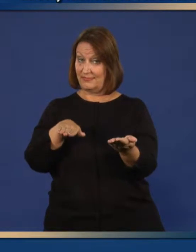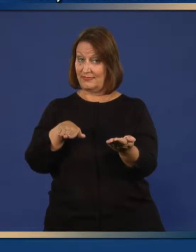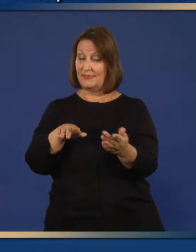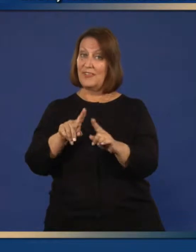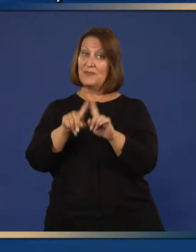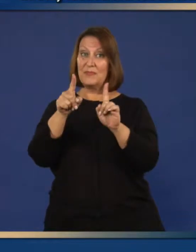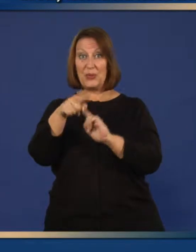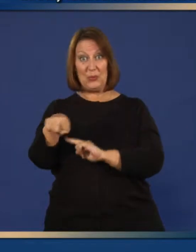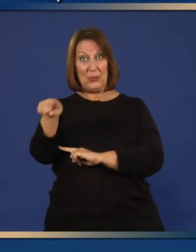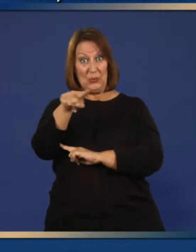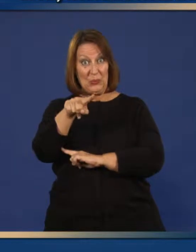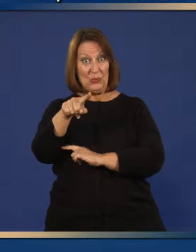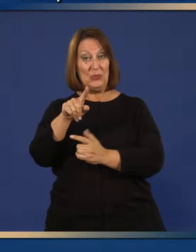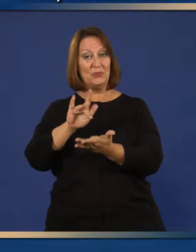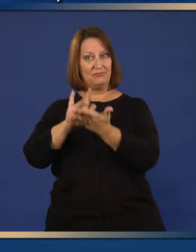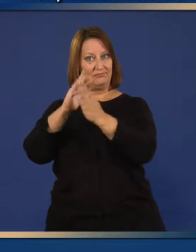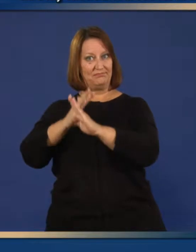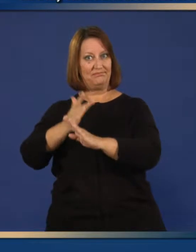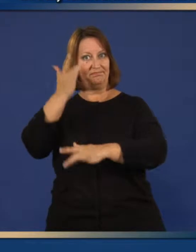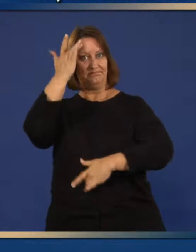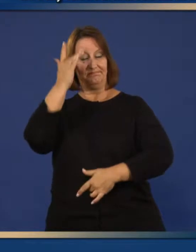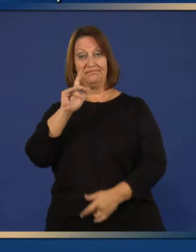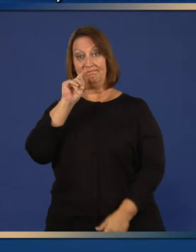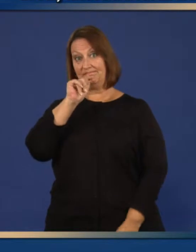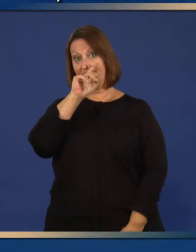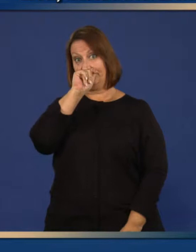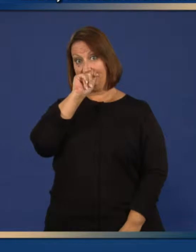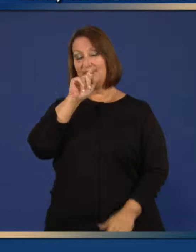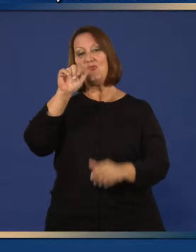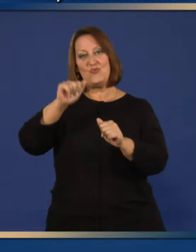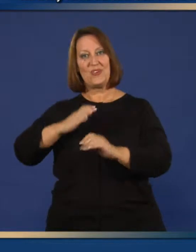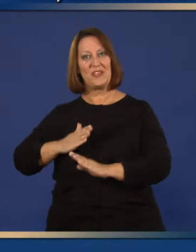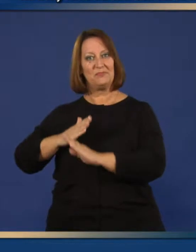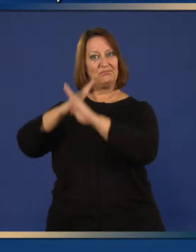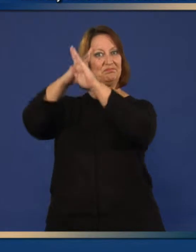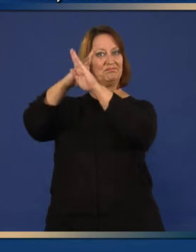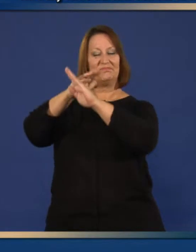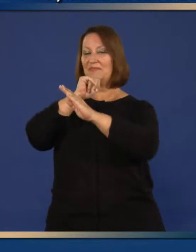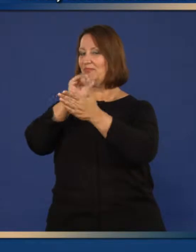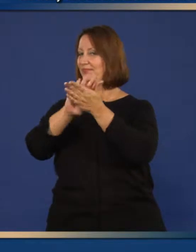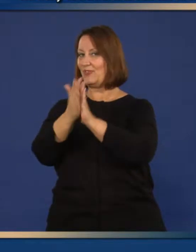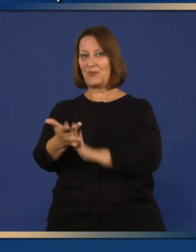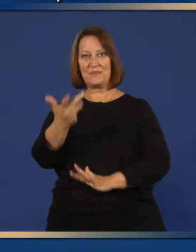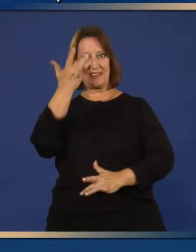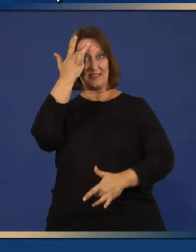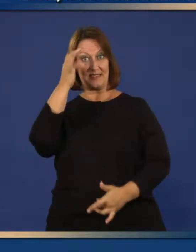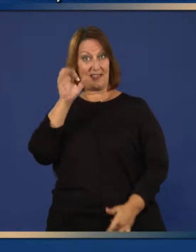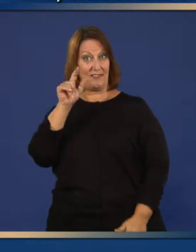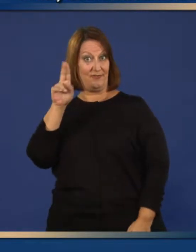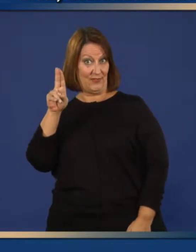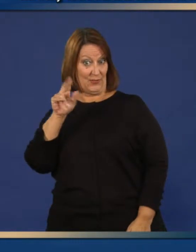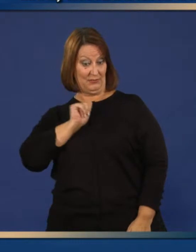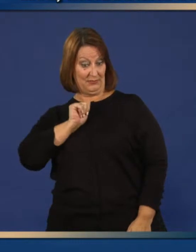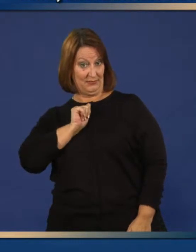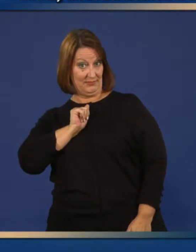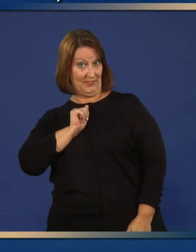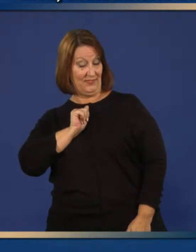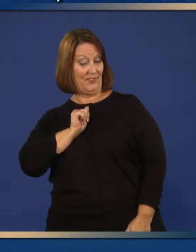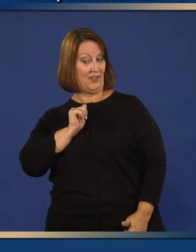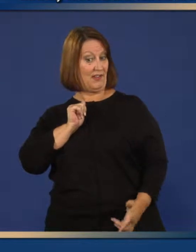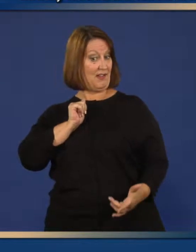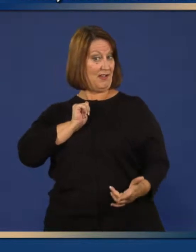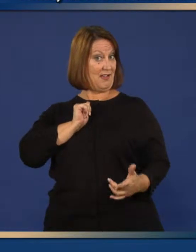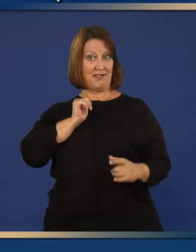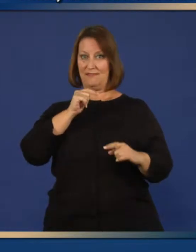By getting vaccinated, you can protect yourself from influenza and may also avoid spreading influenza